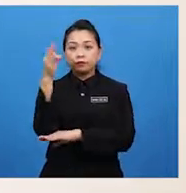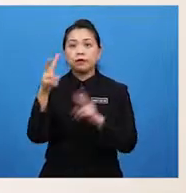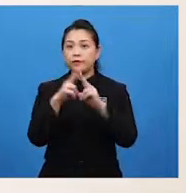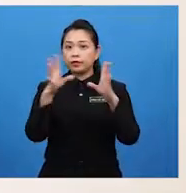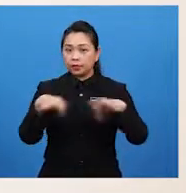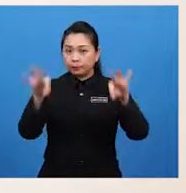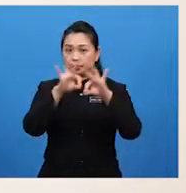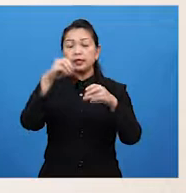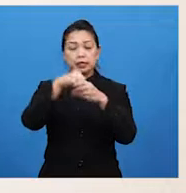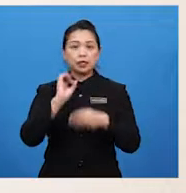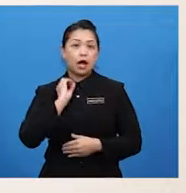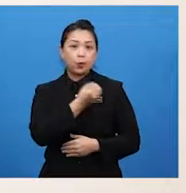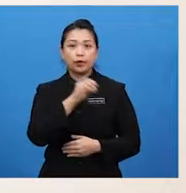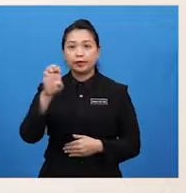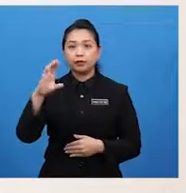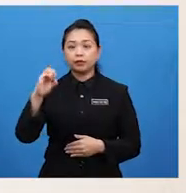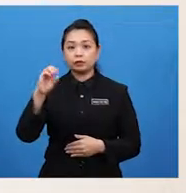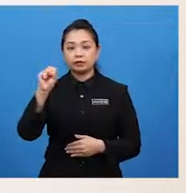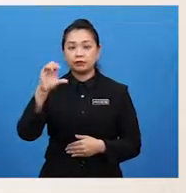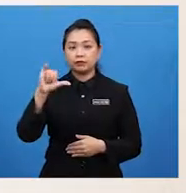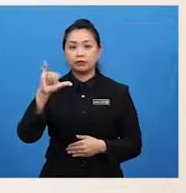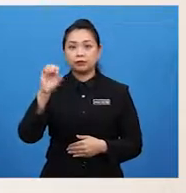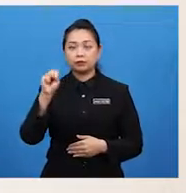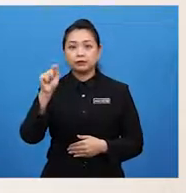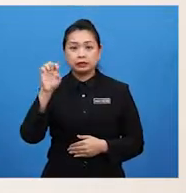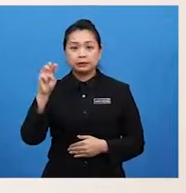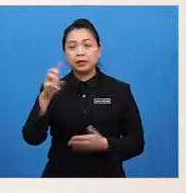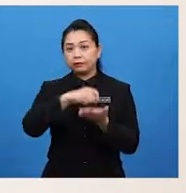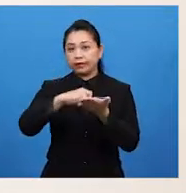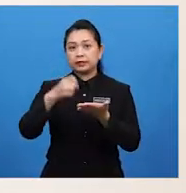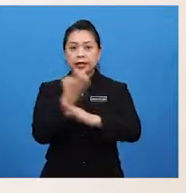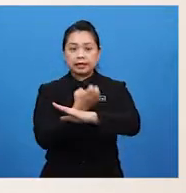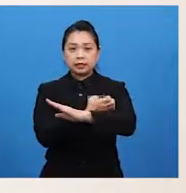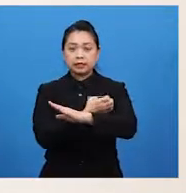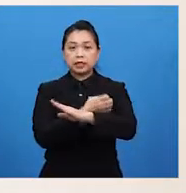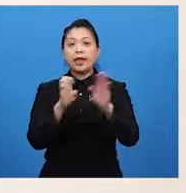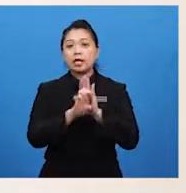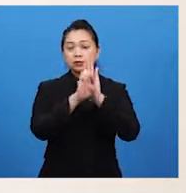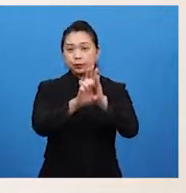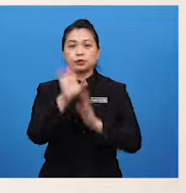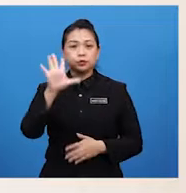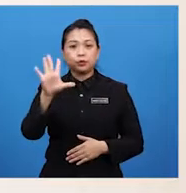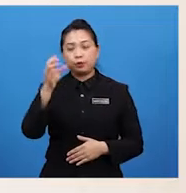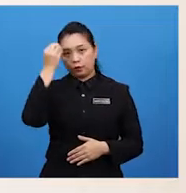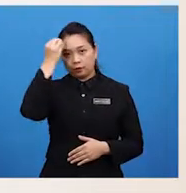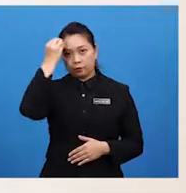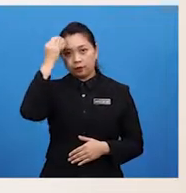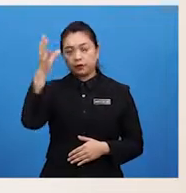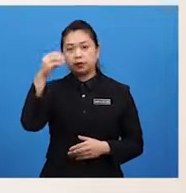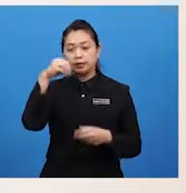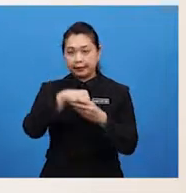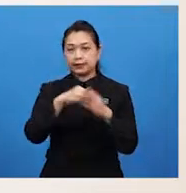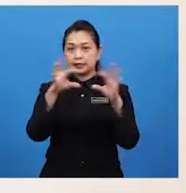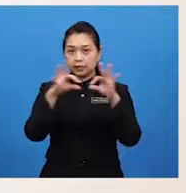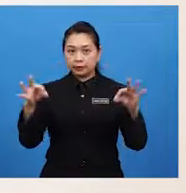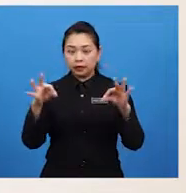in our ecosystem. Write an essay expressing your opinion on the statement.